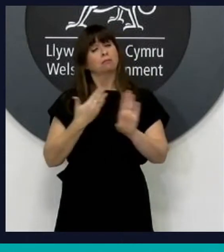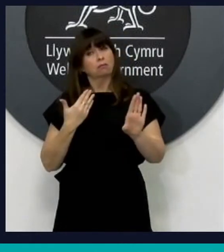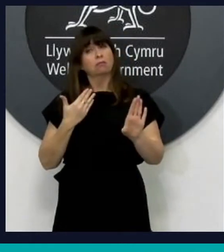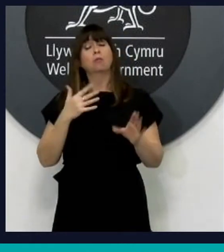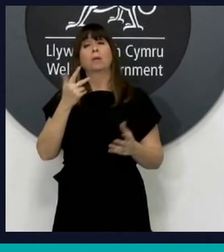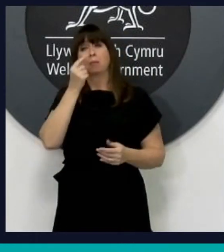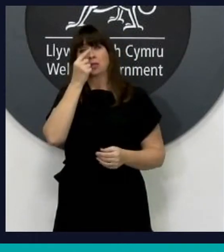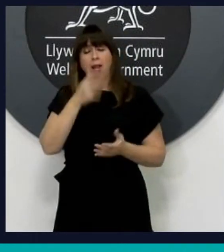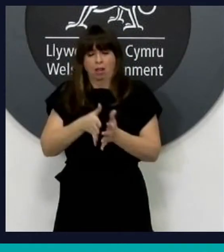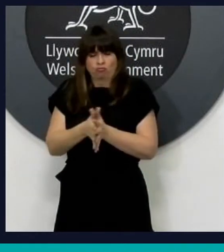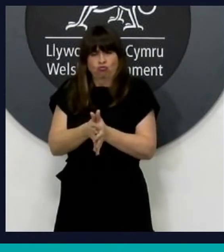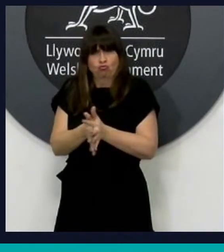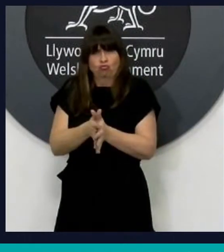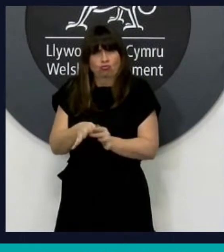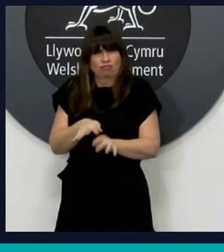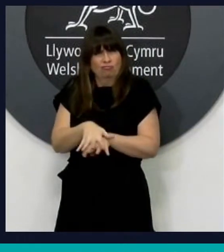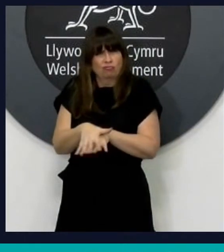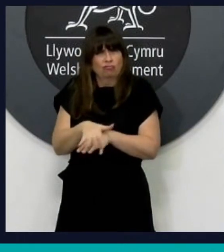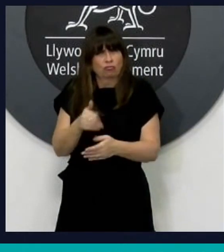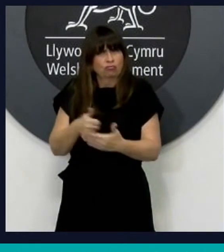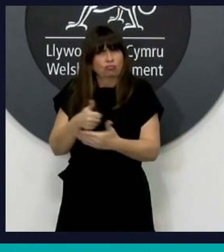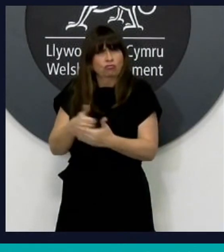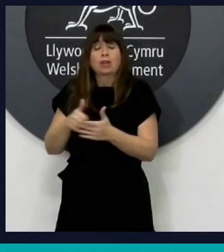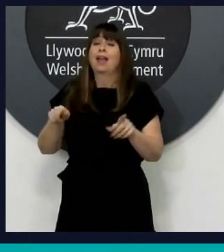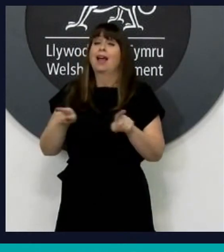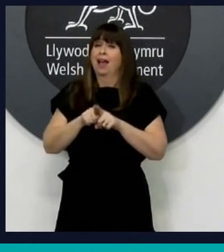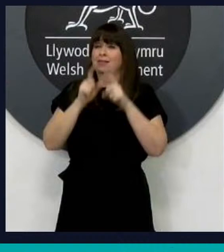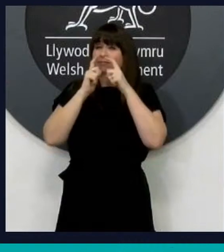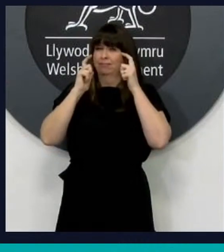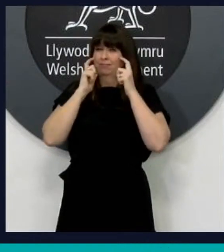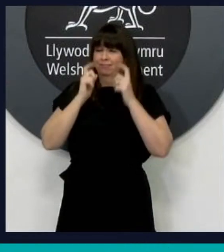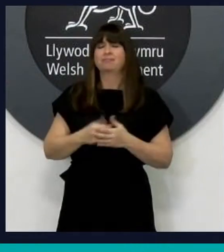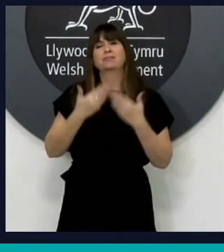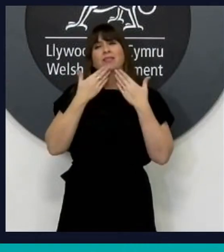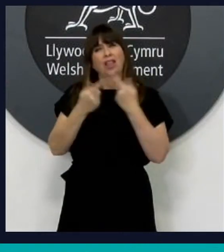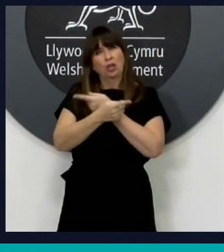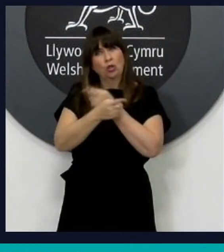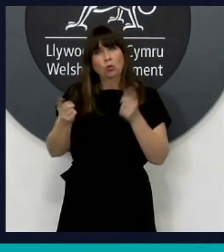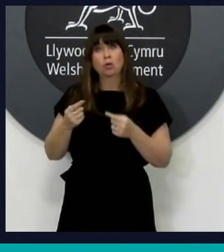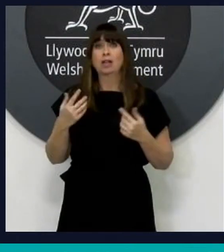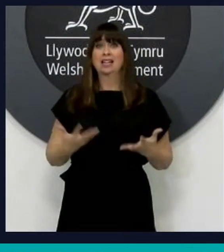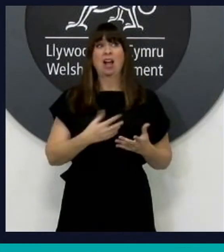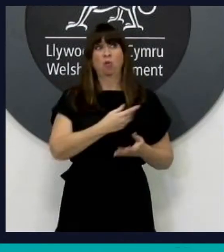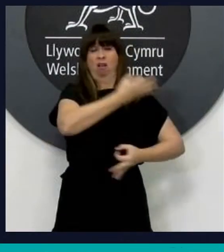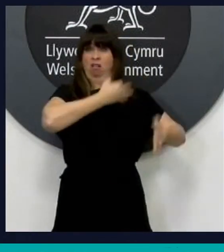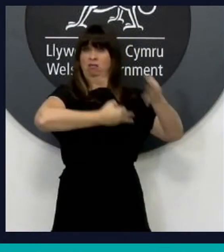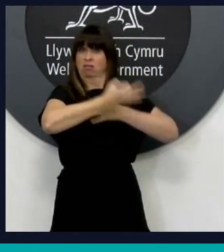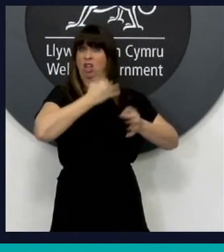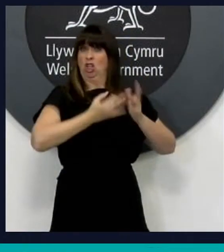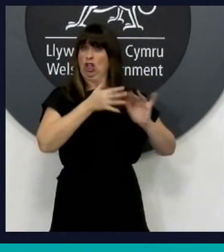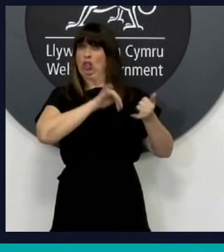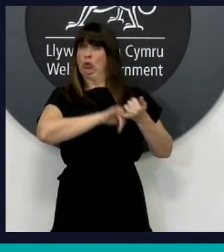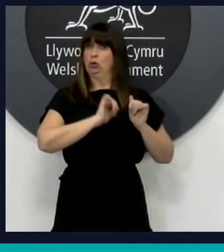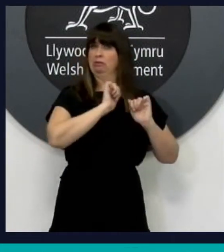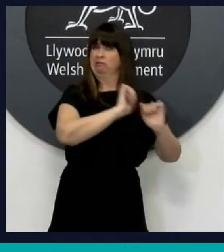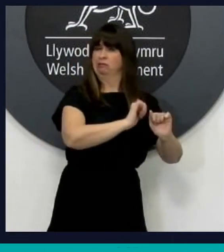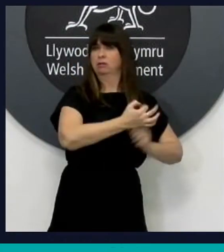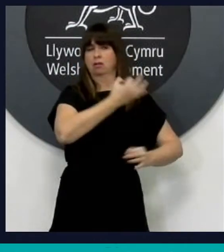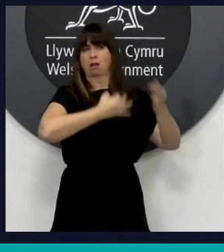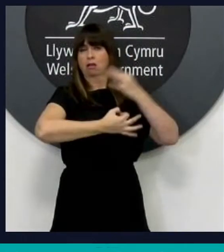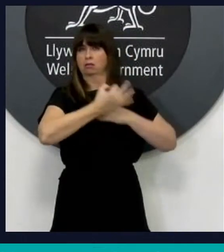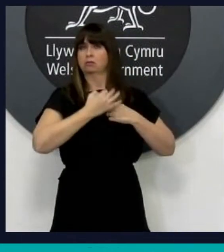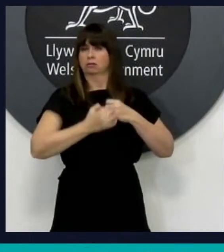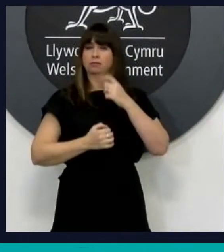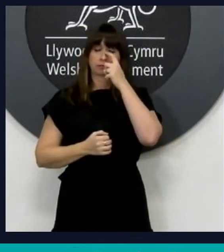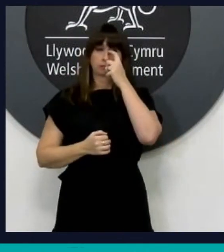hands regularly and wearing a face covering. Diolch yn fawr I chi gyd. Jill and I will now take questions from journalists and